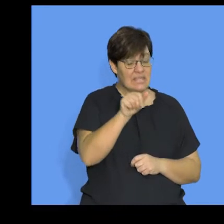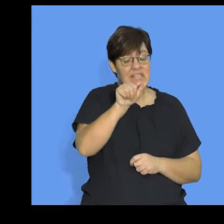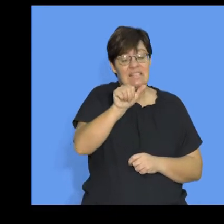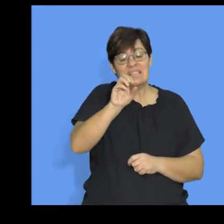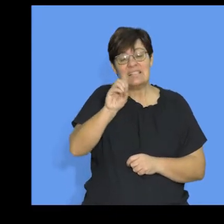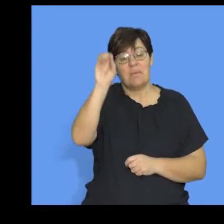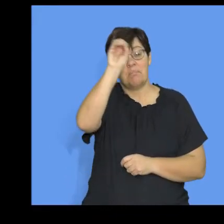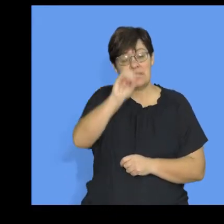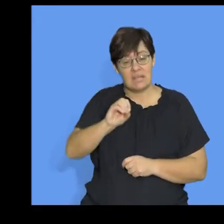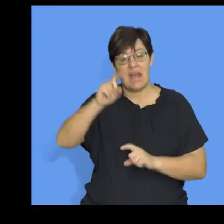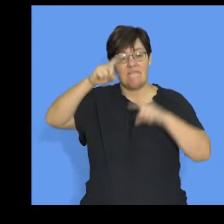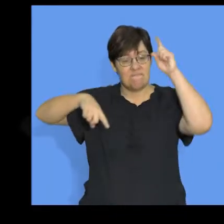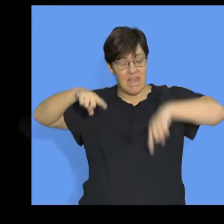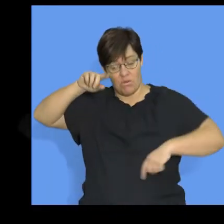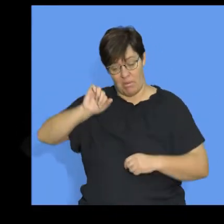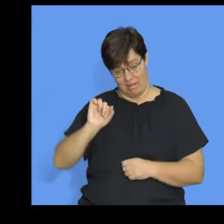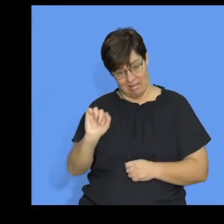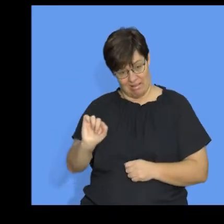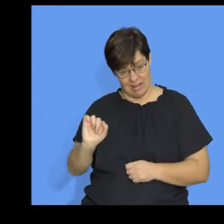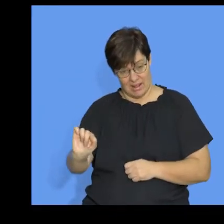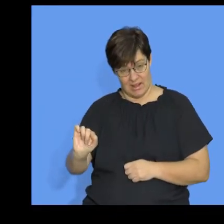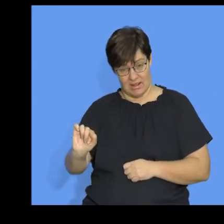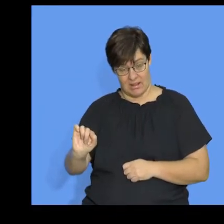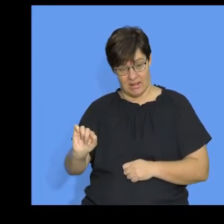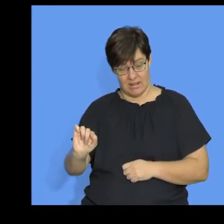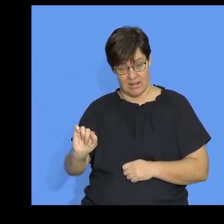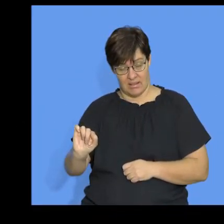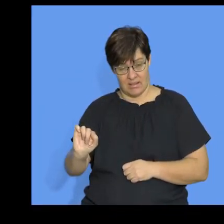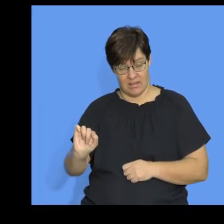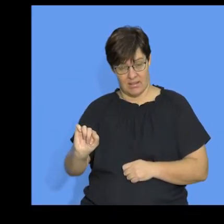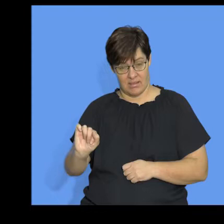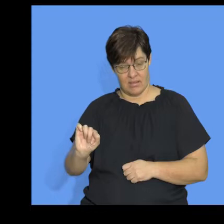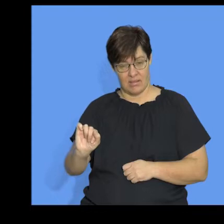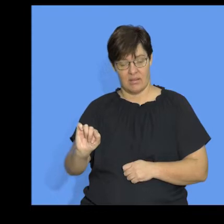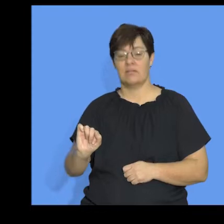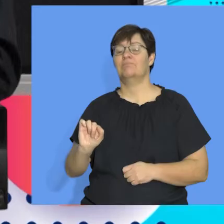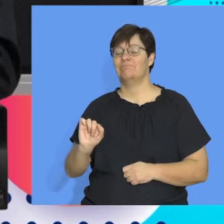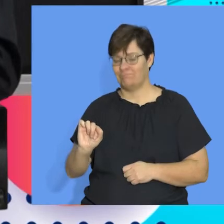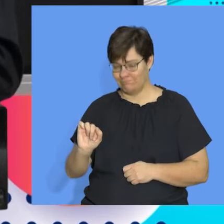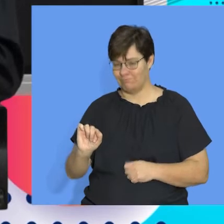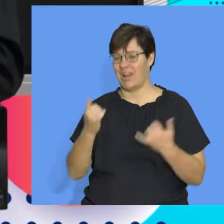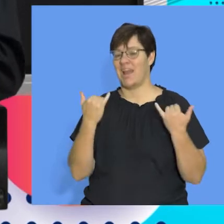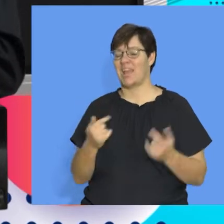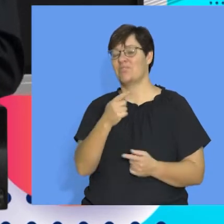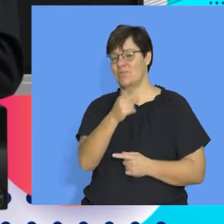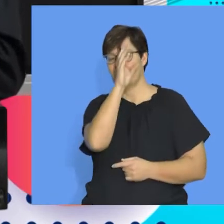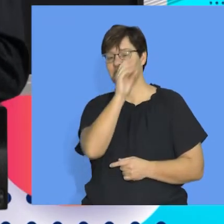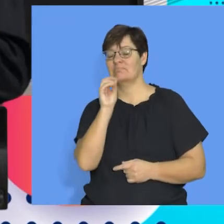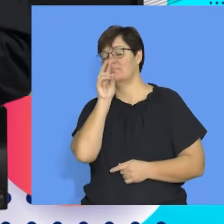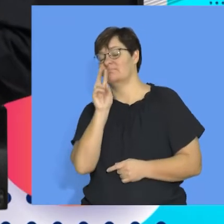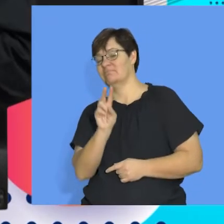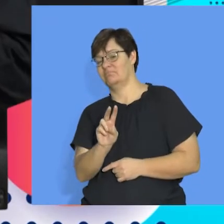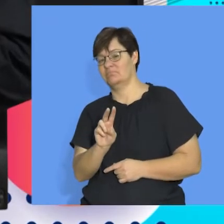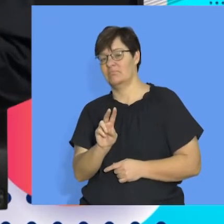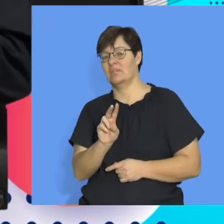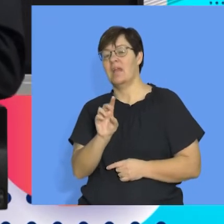the variable component. Okay, so obviously in this activity here, notice that the examiner wants